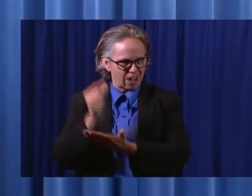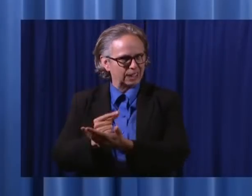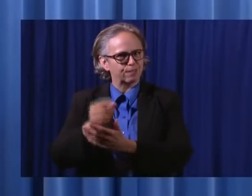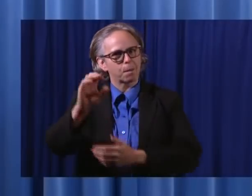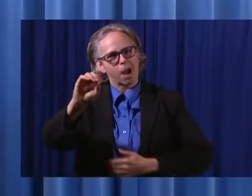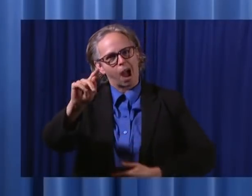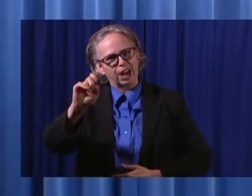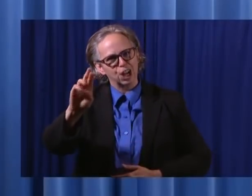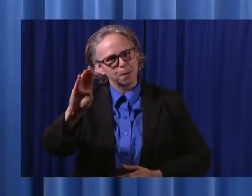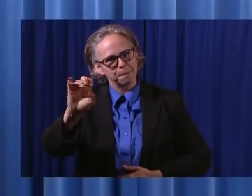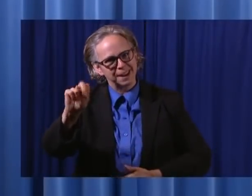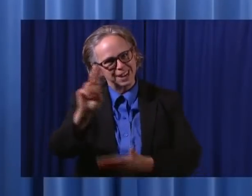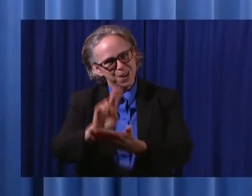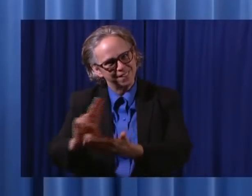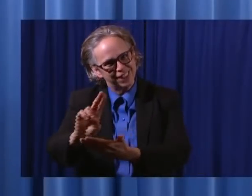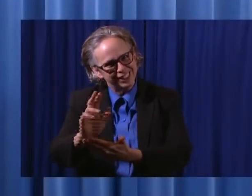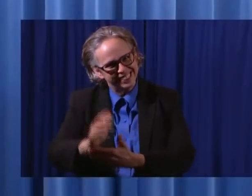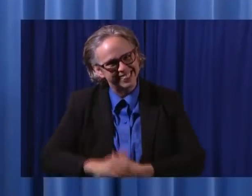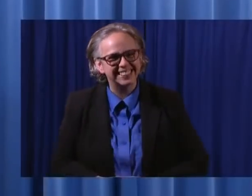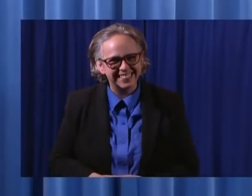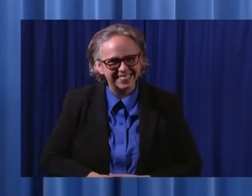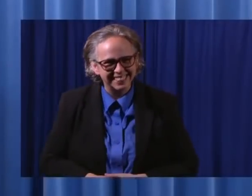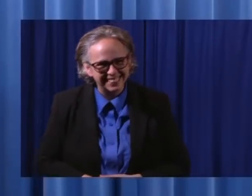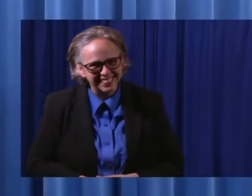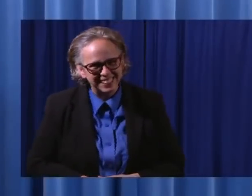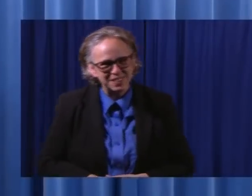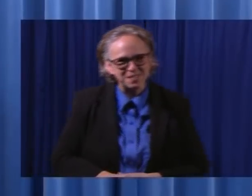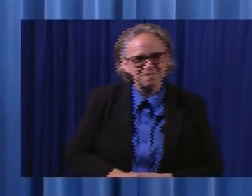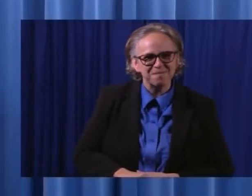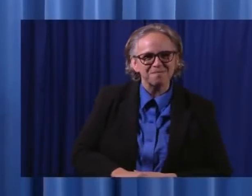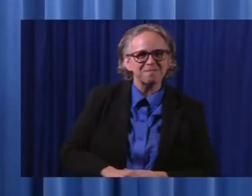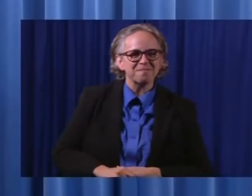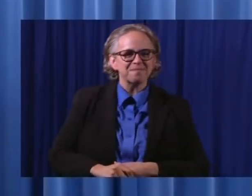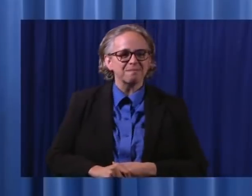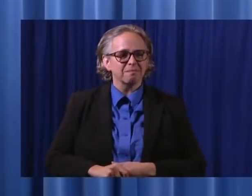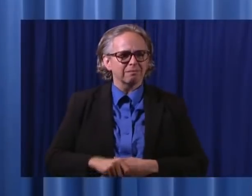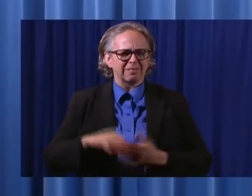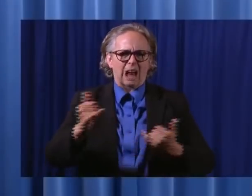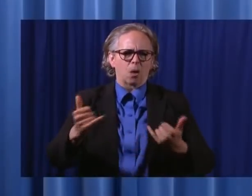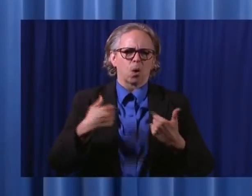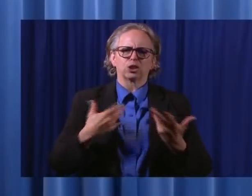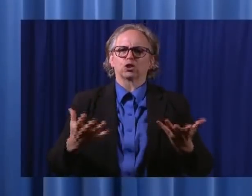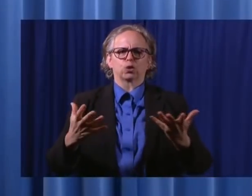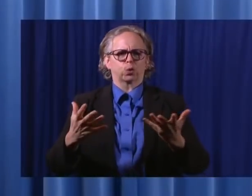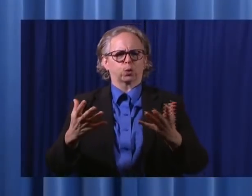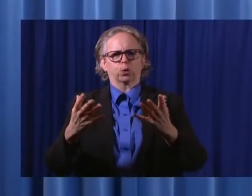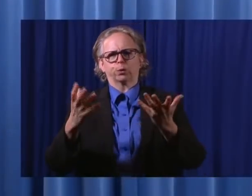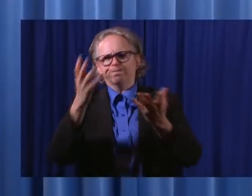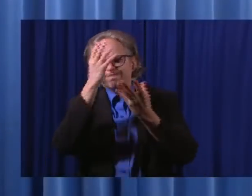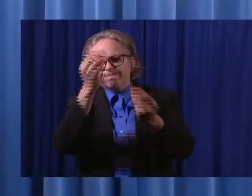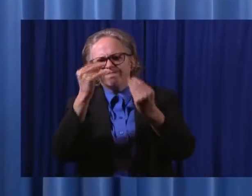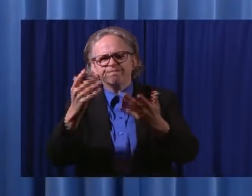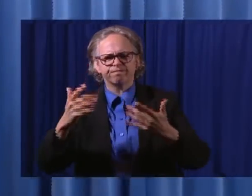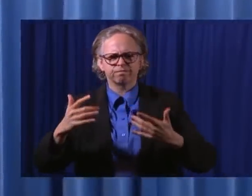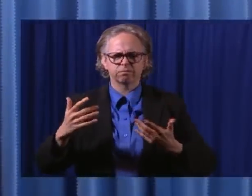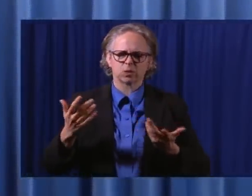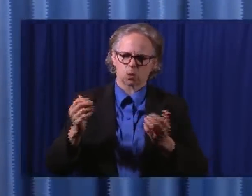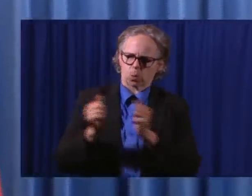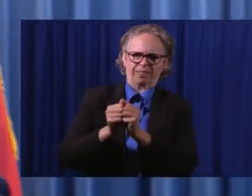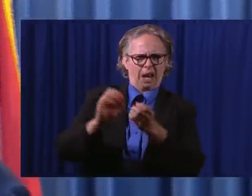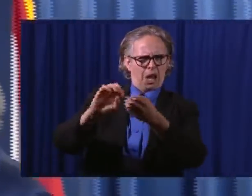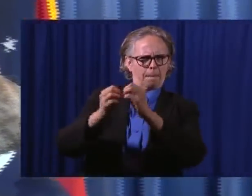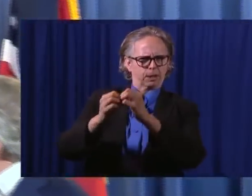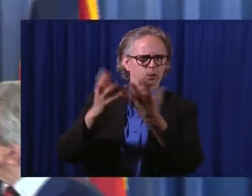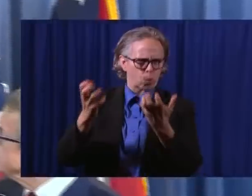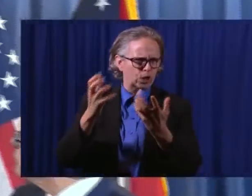Otterbein. Let's start with some of the updated information from today's numbers.